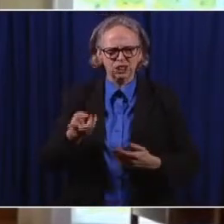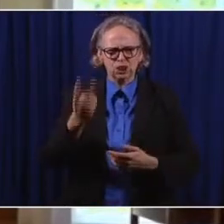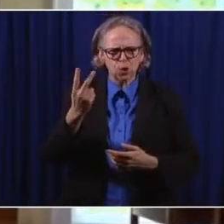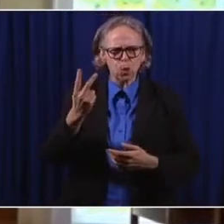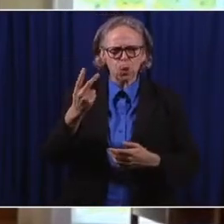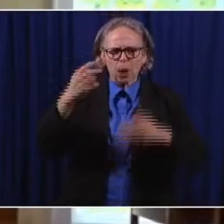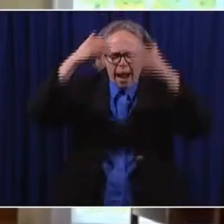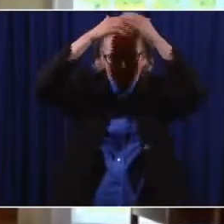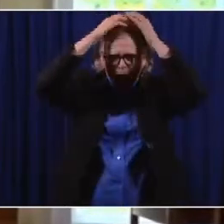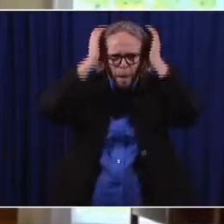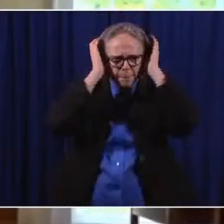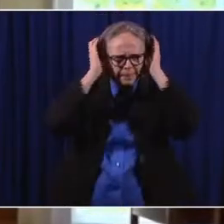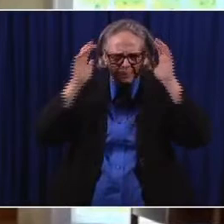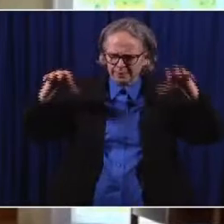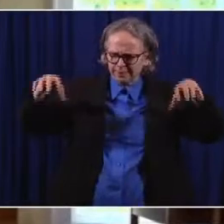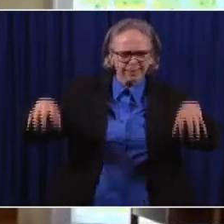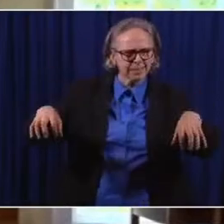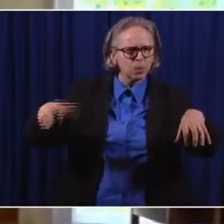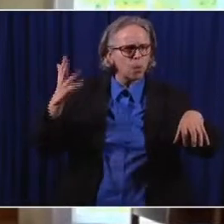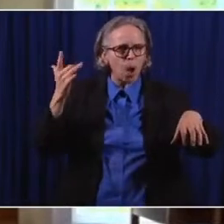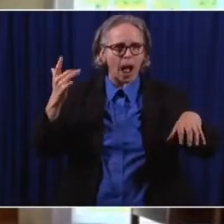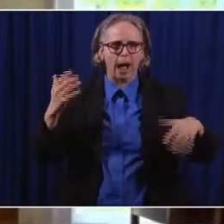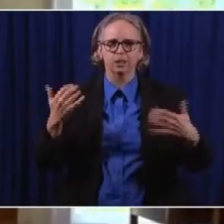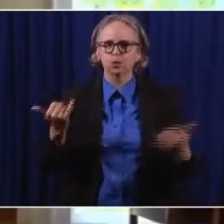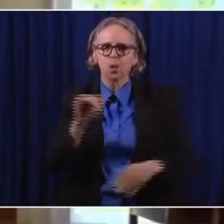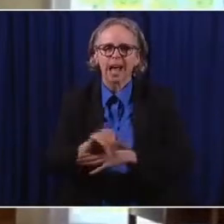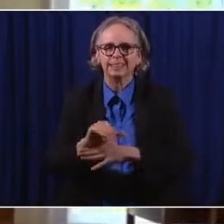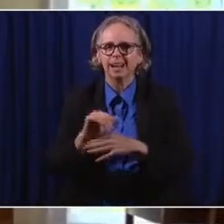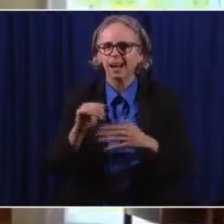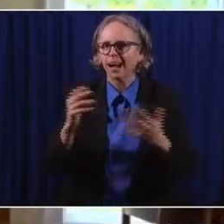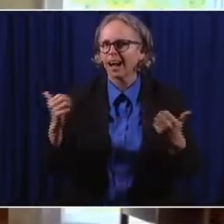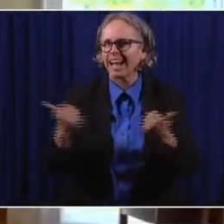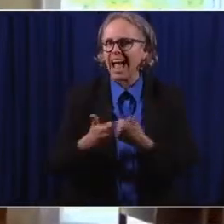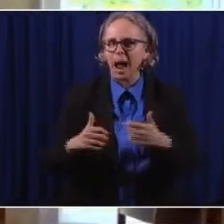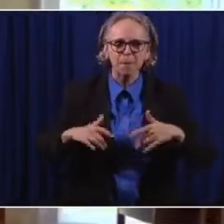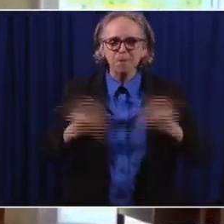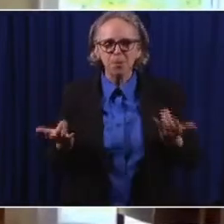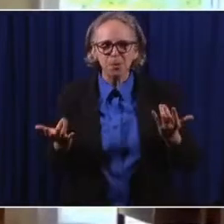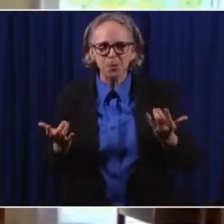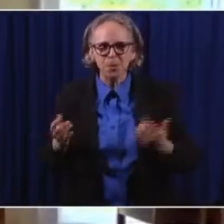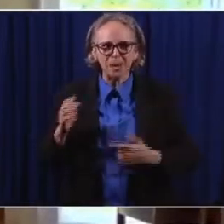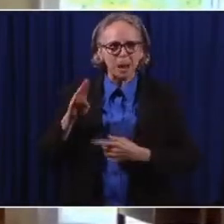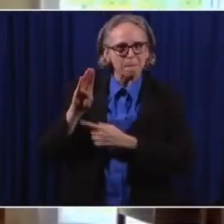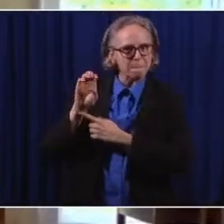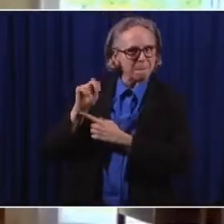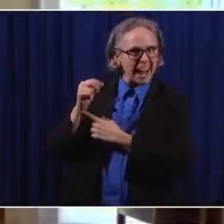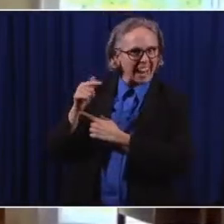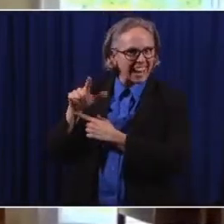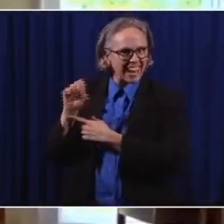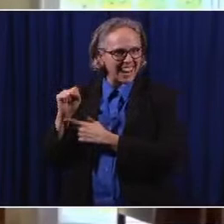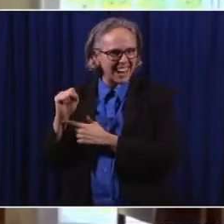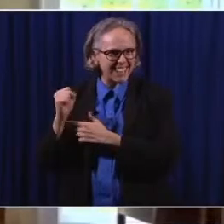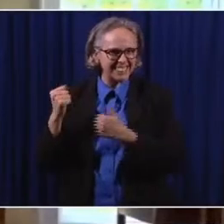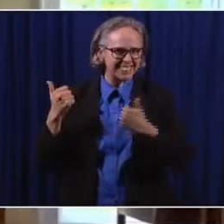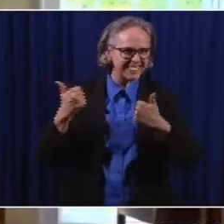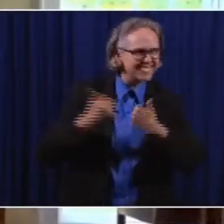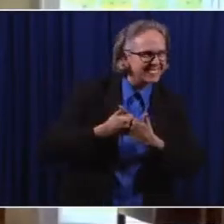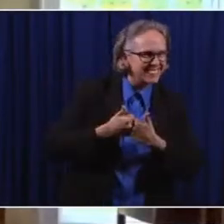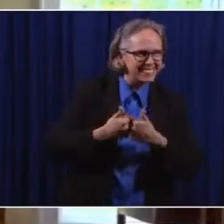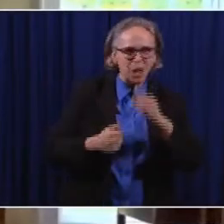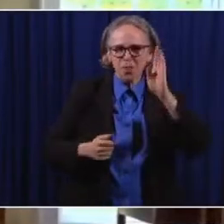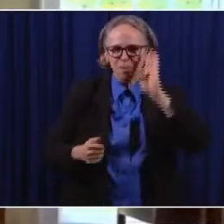be a fun game, and Bengals will be playing at the Browns and national